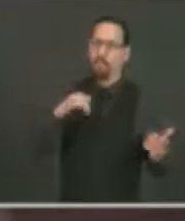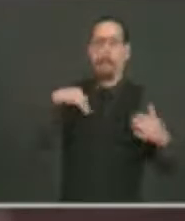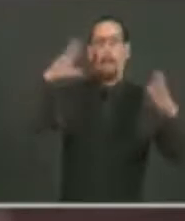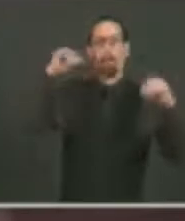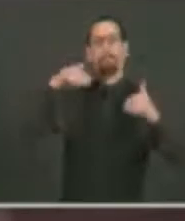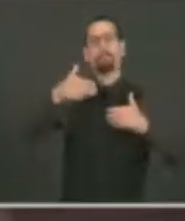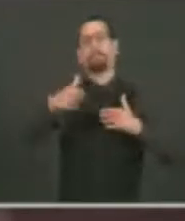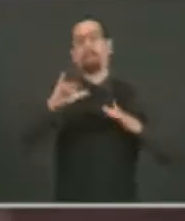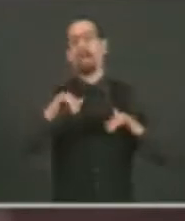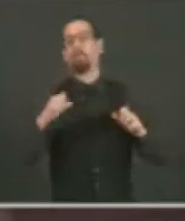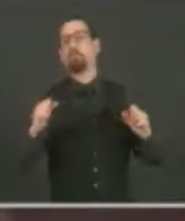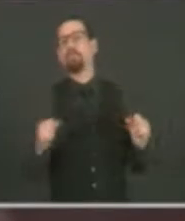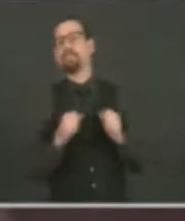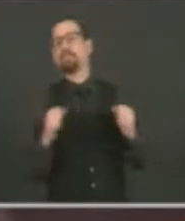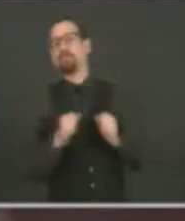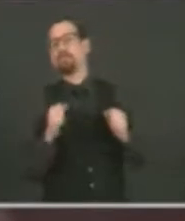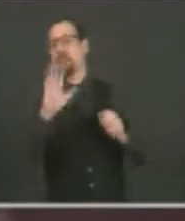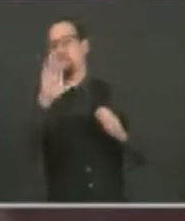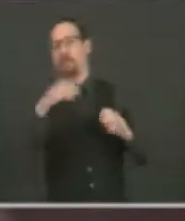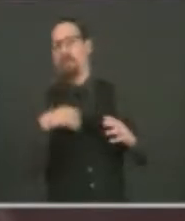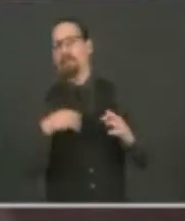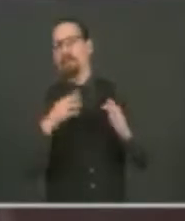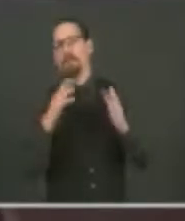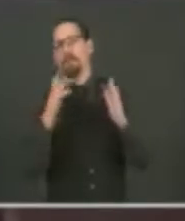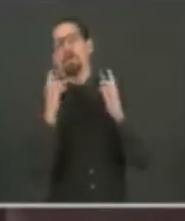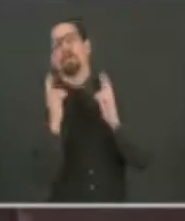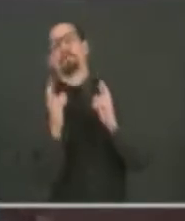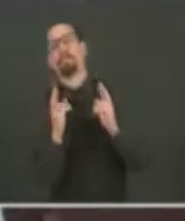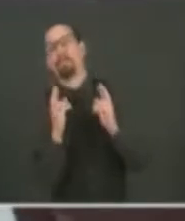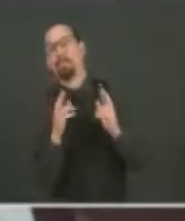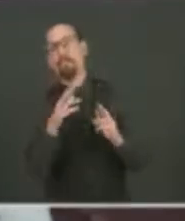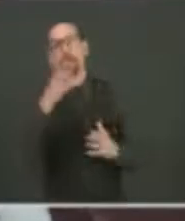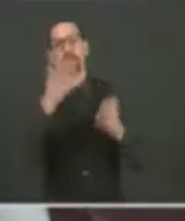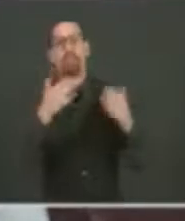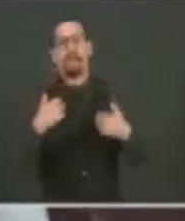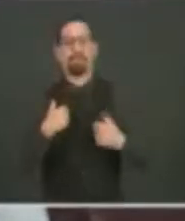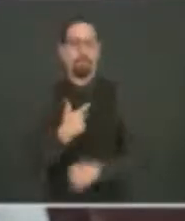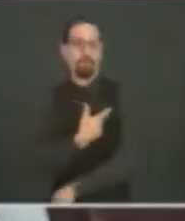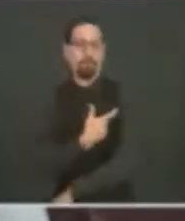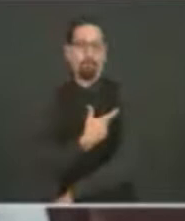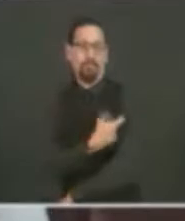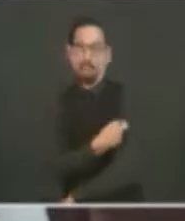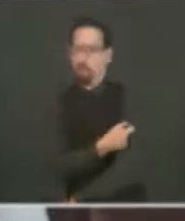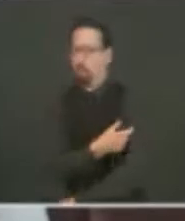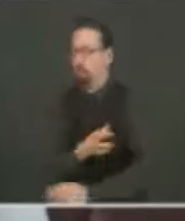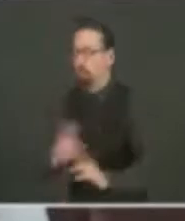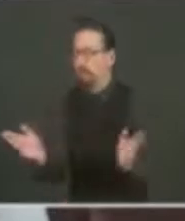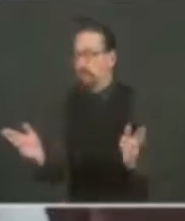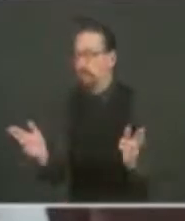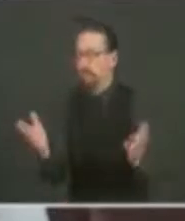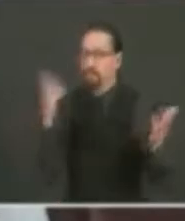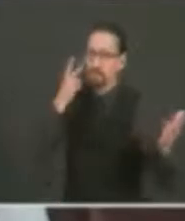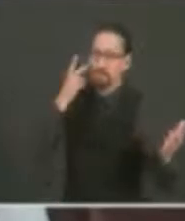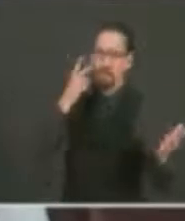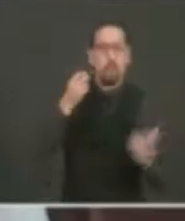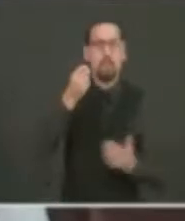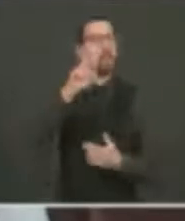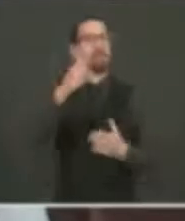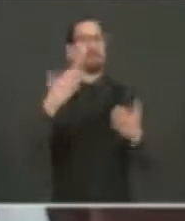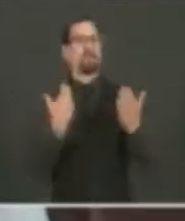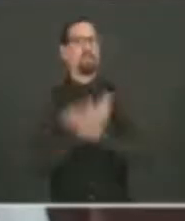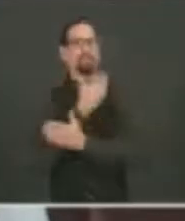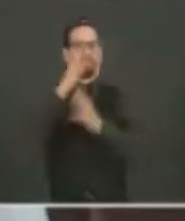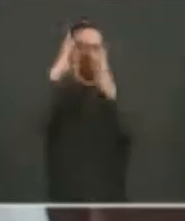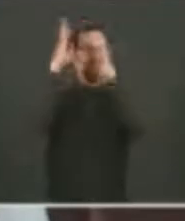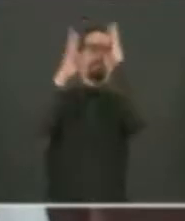a vaccine or better therapies. So I'm not going to today make any proclamations about what we're going to do in December. But I